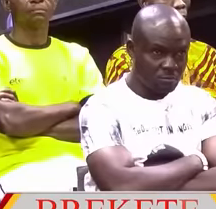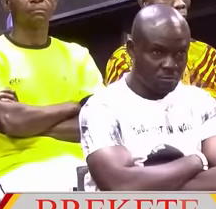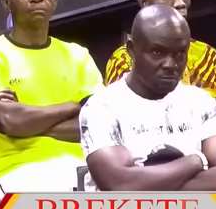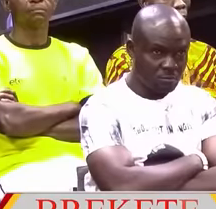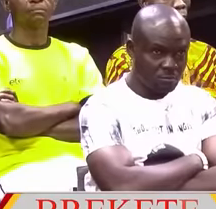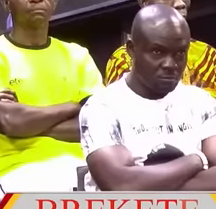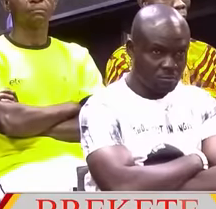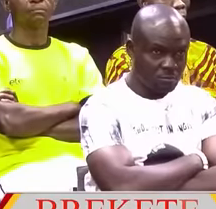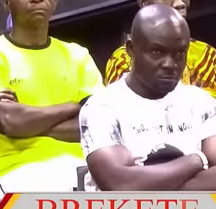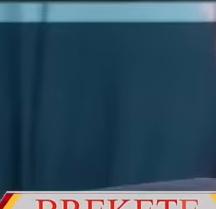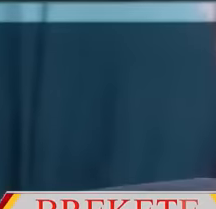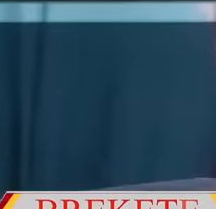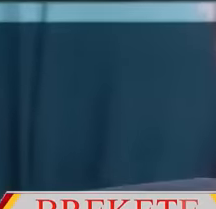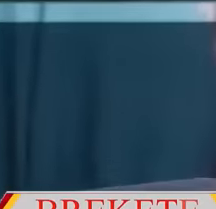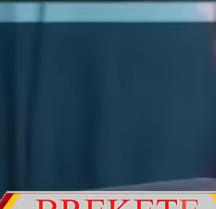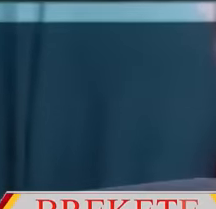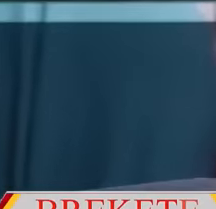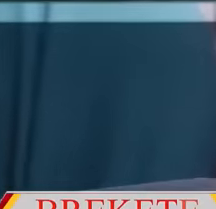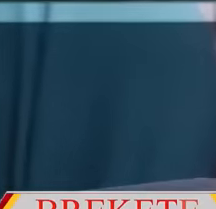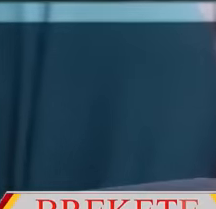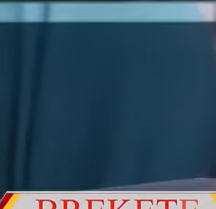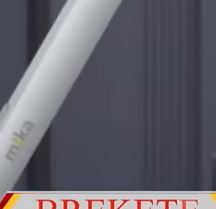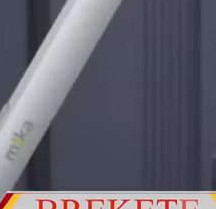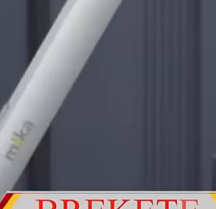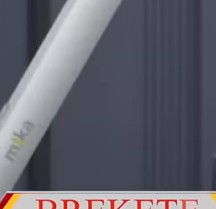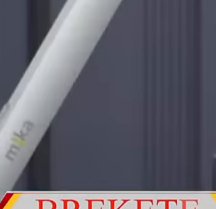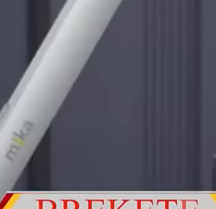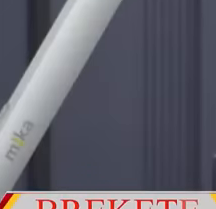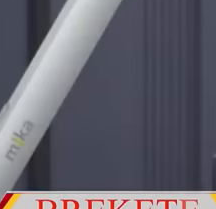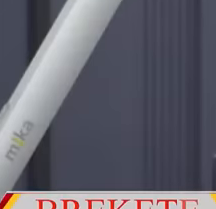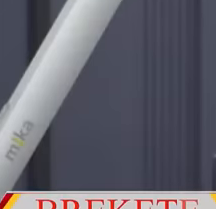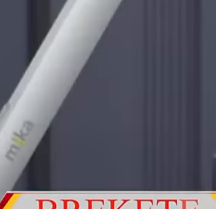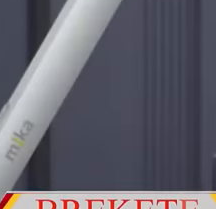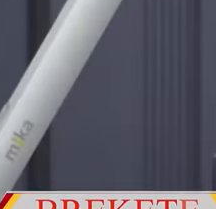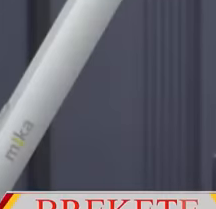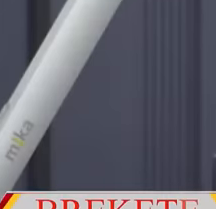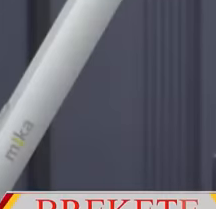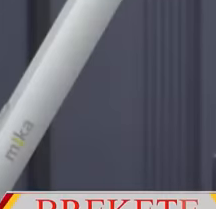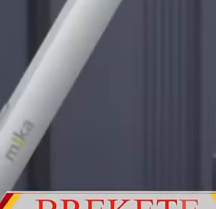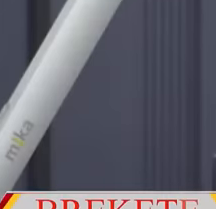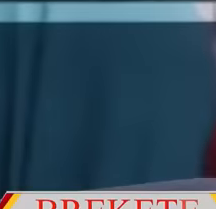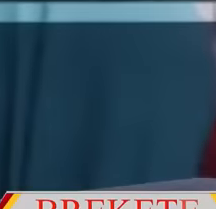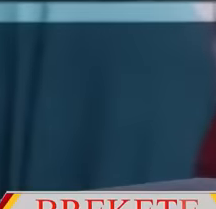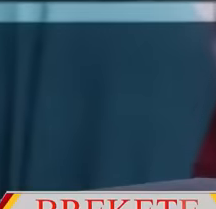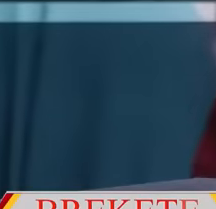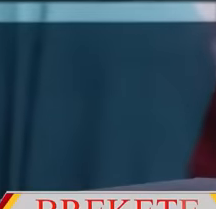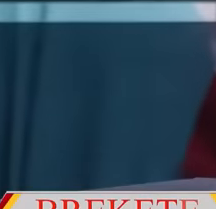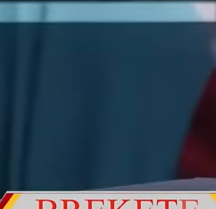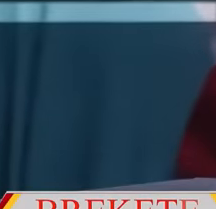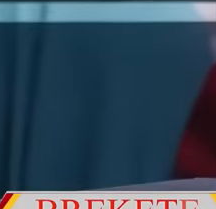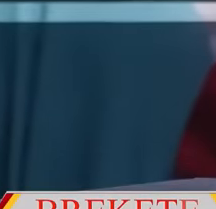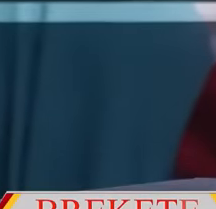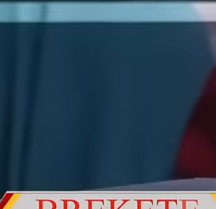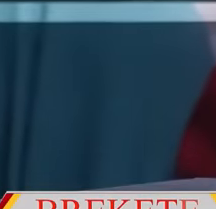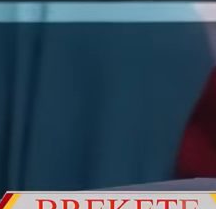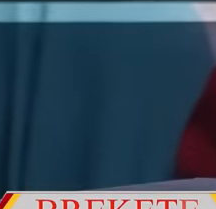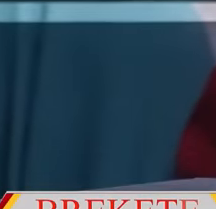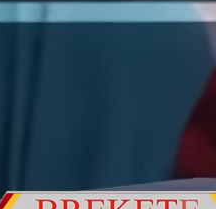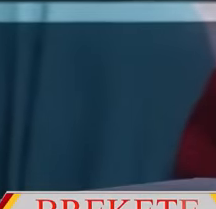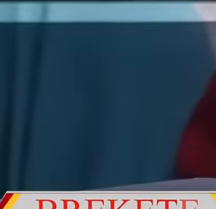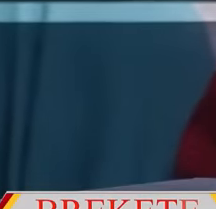right. Somebody sent me a message. He said, Baba Mohbad, yes, sir. Hold the microphone. Is it